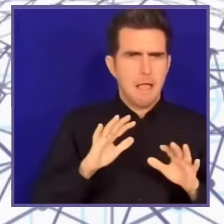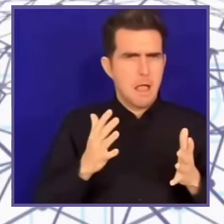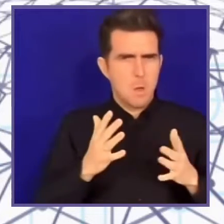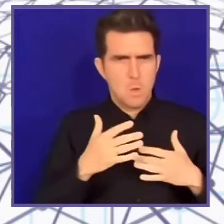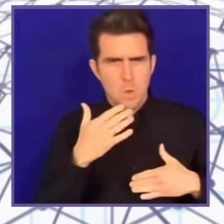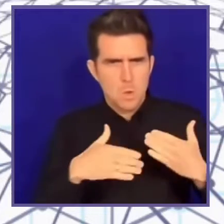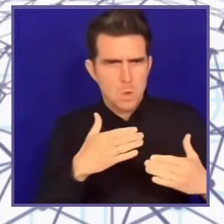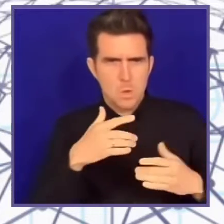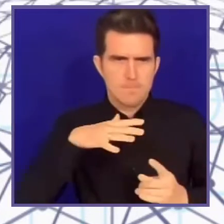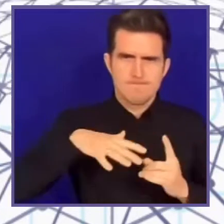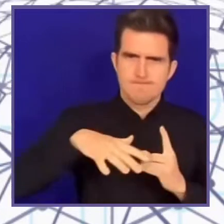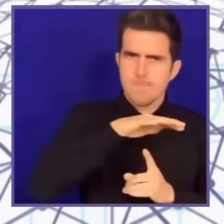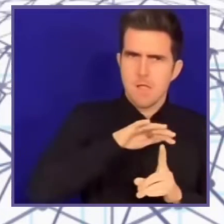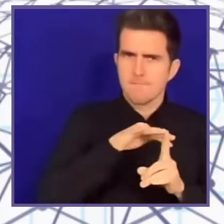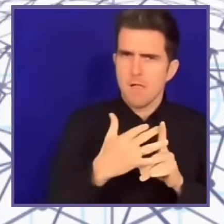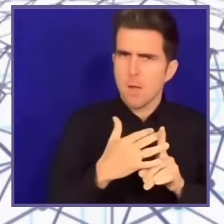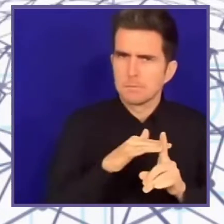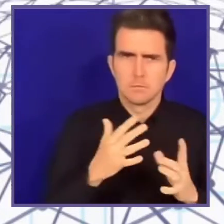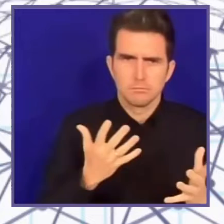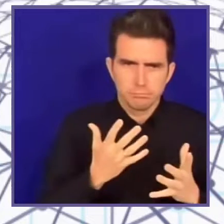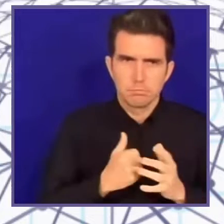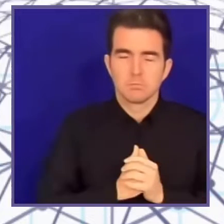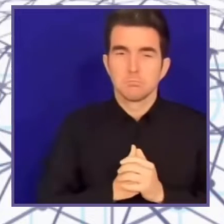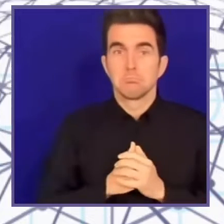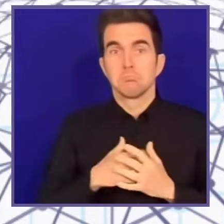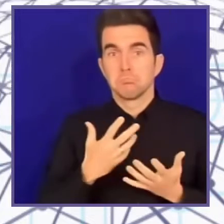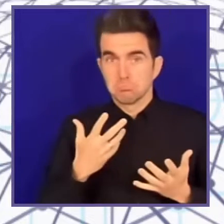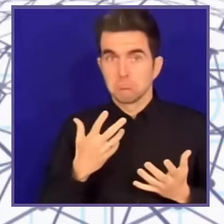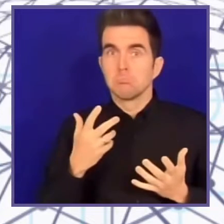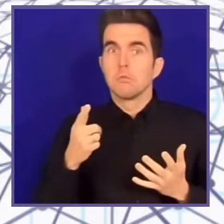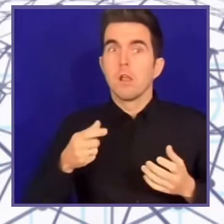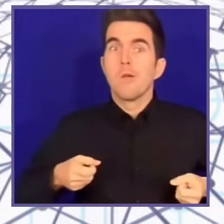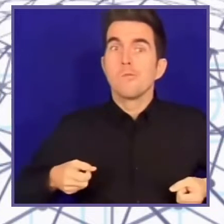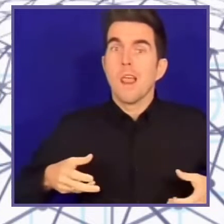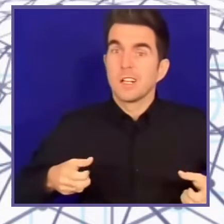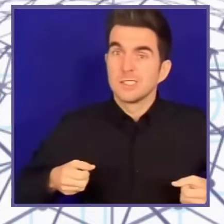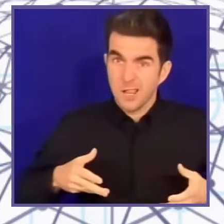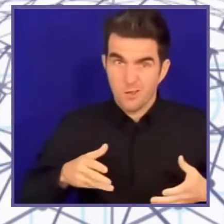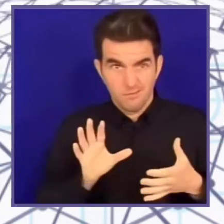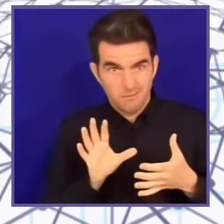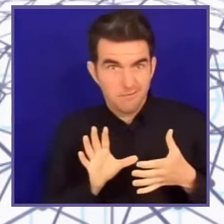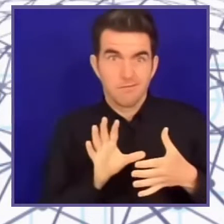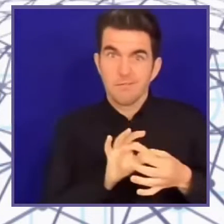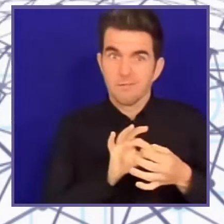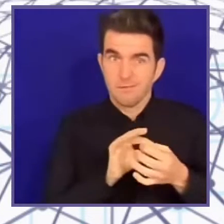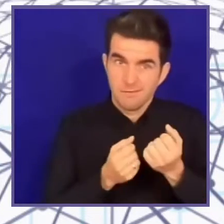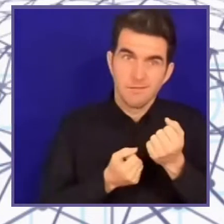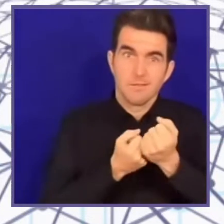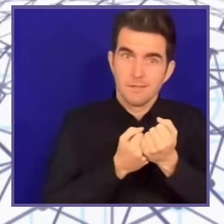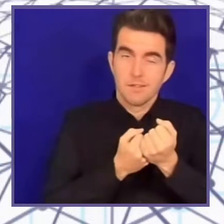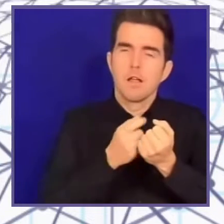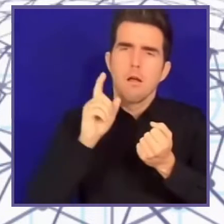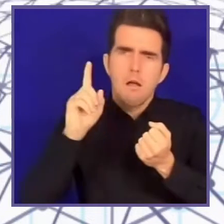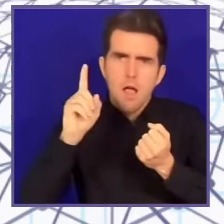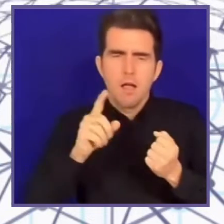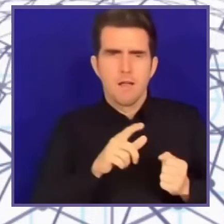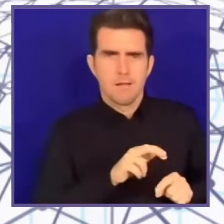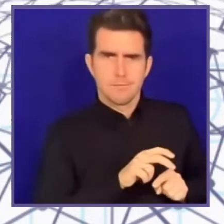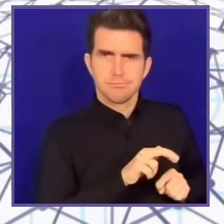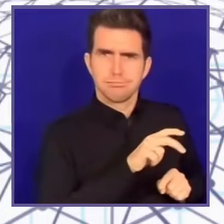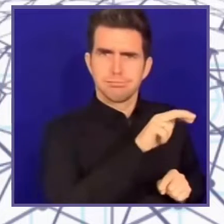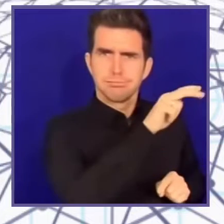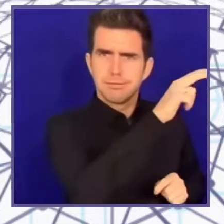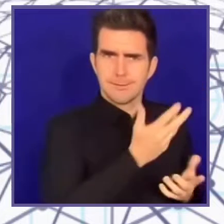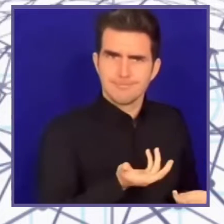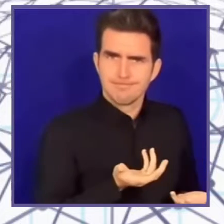wheelchair and try to navigate these surfaces, and then try another device